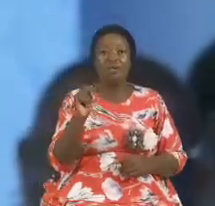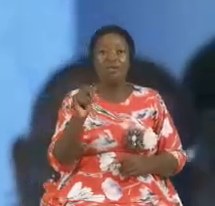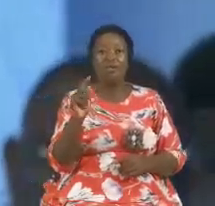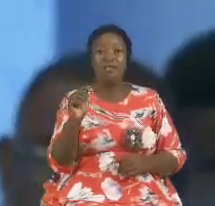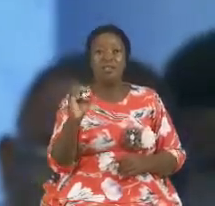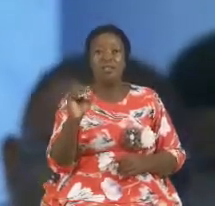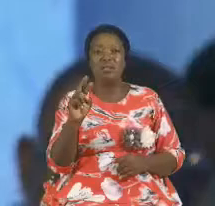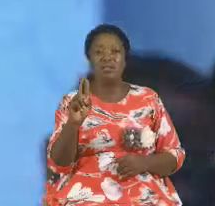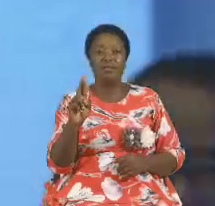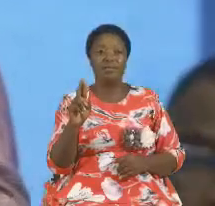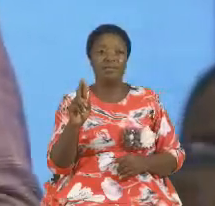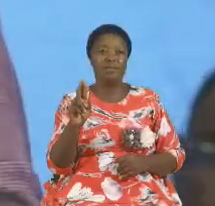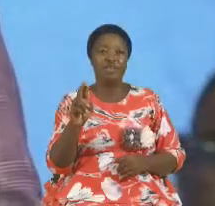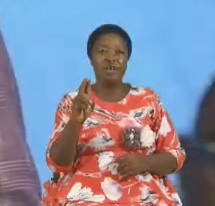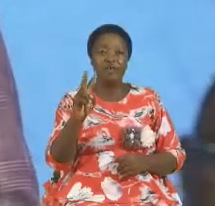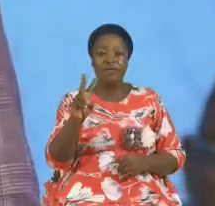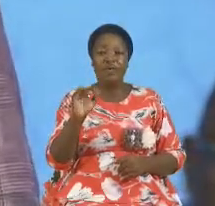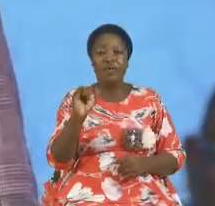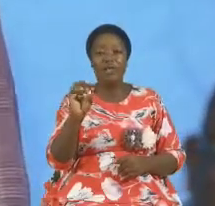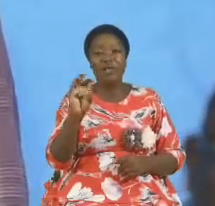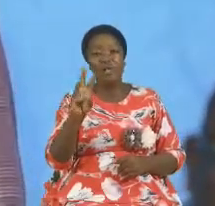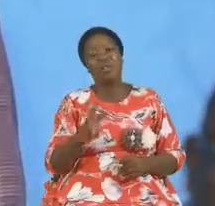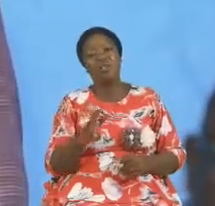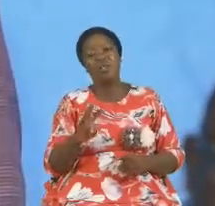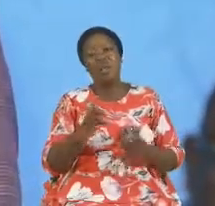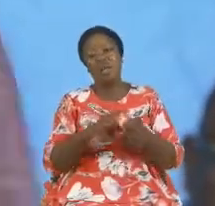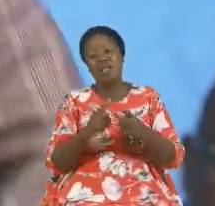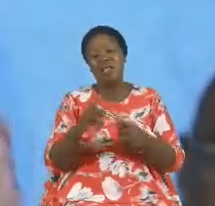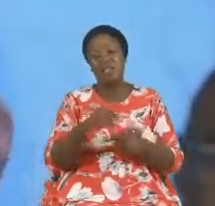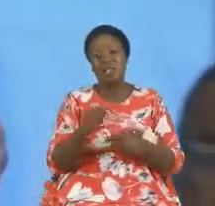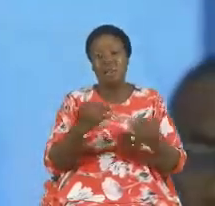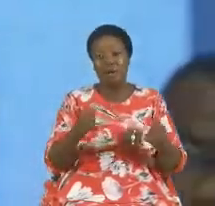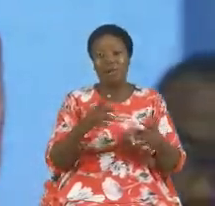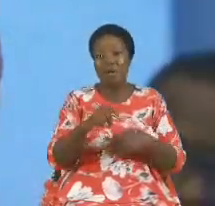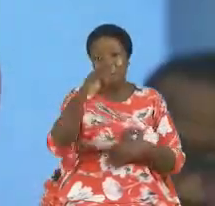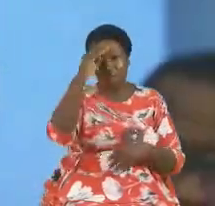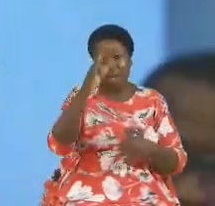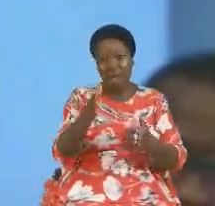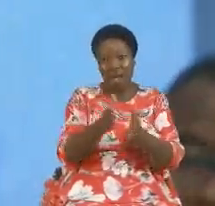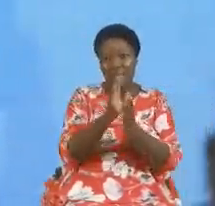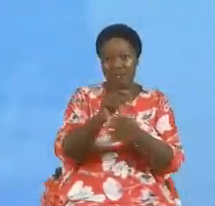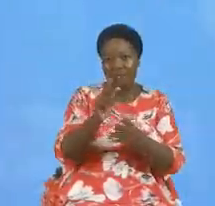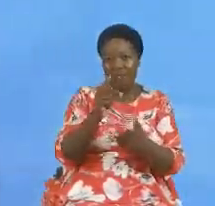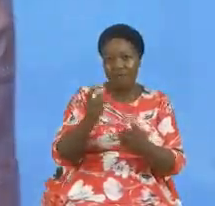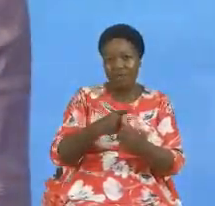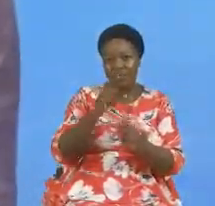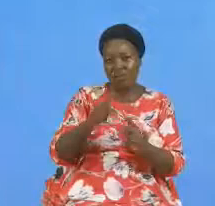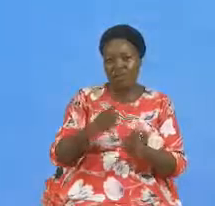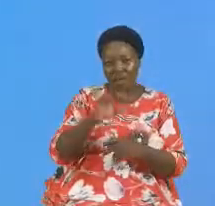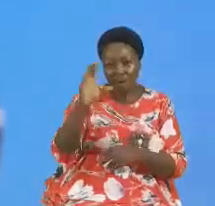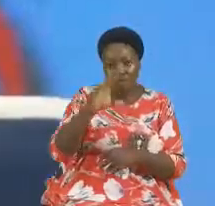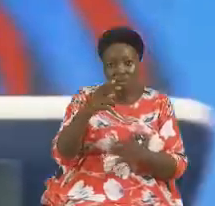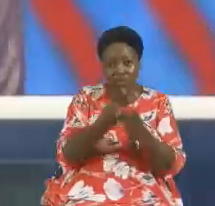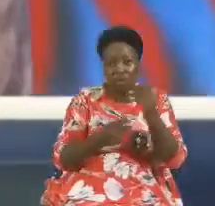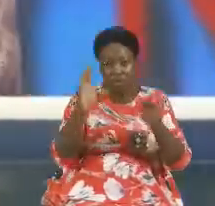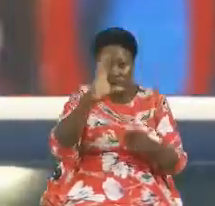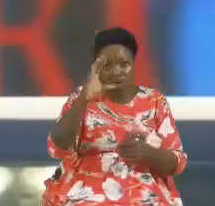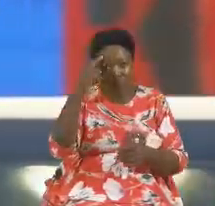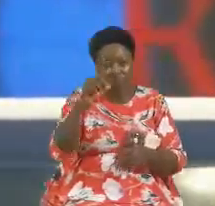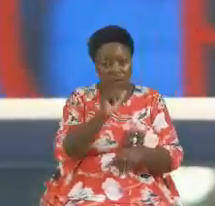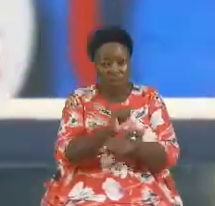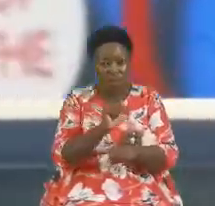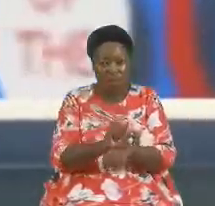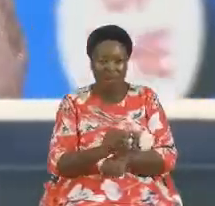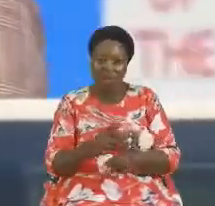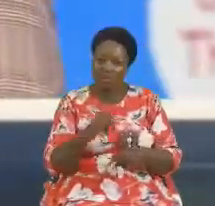driver to this man. And so the man asked the first one, and